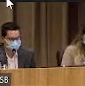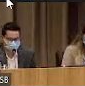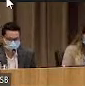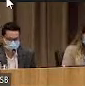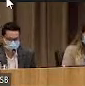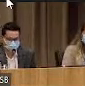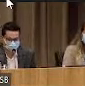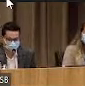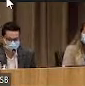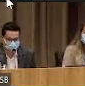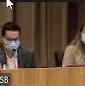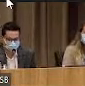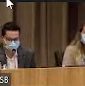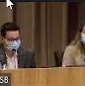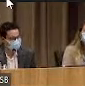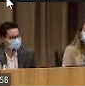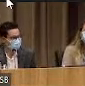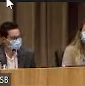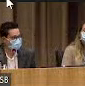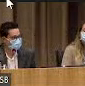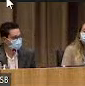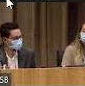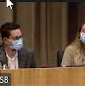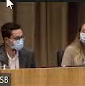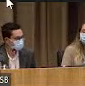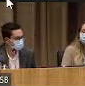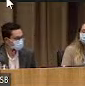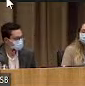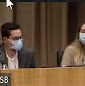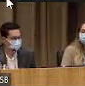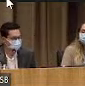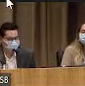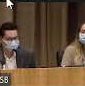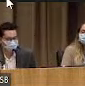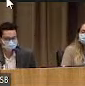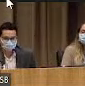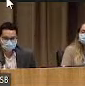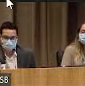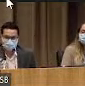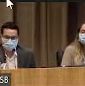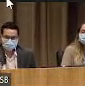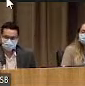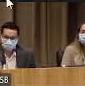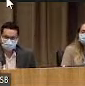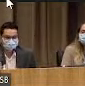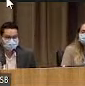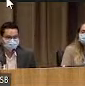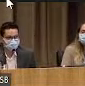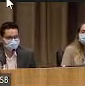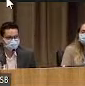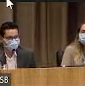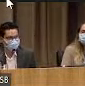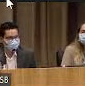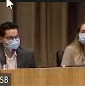Aside from all those collected information, there was a project, and the project was